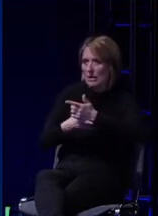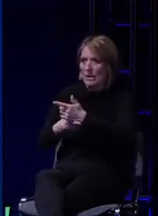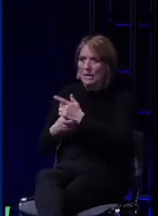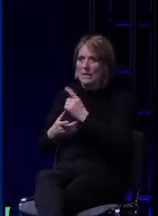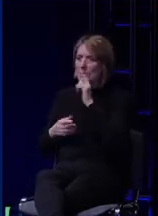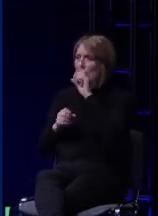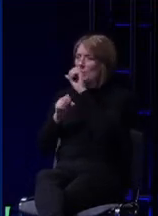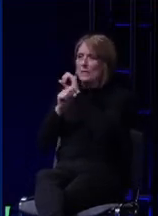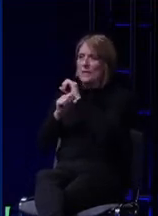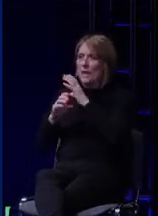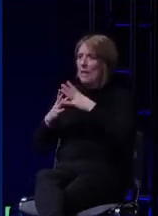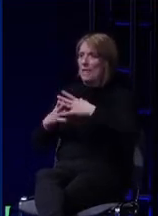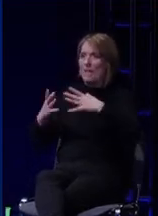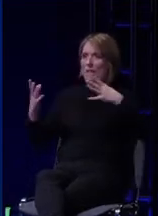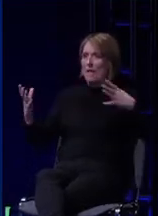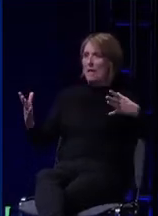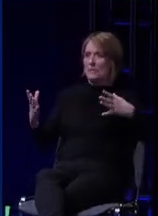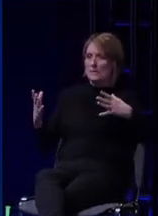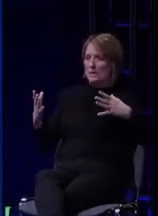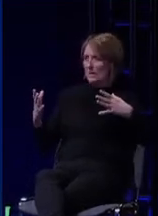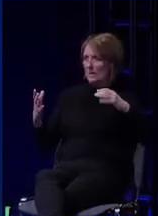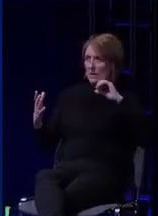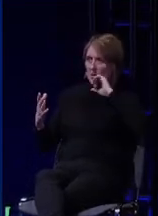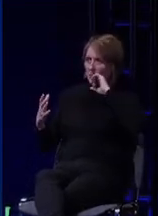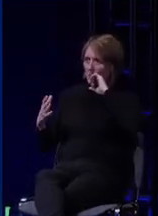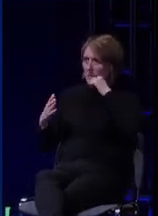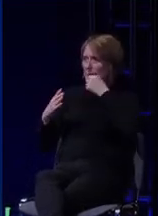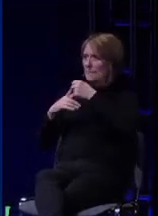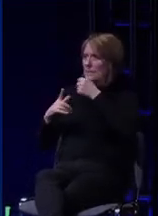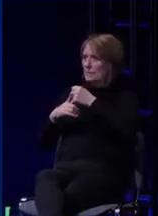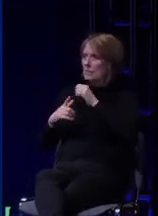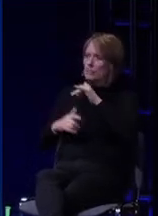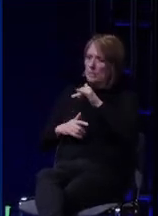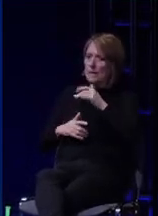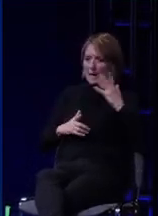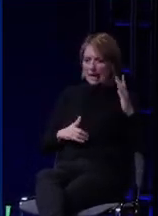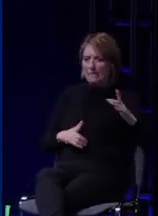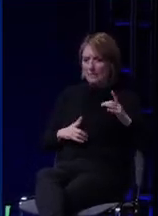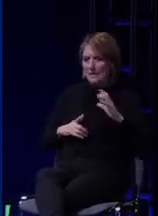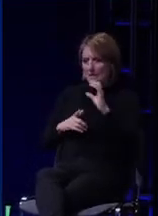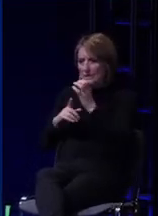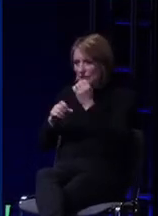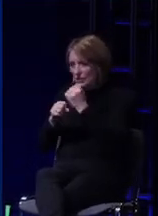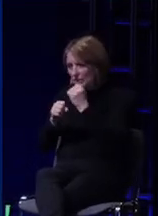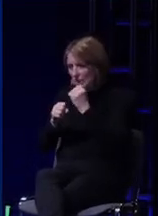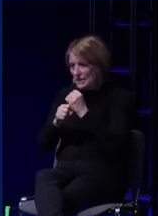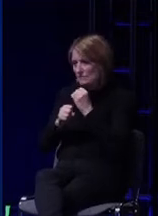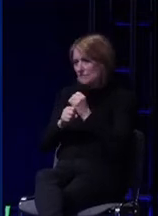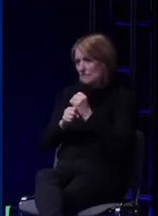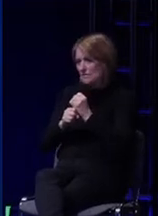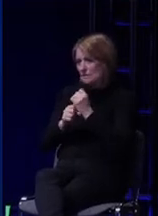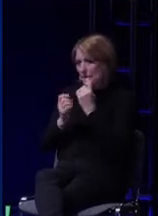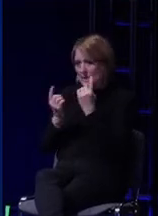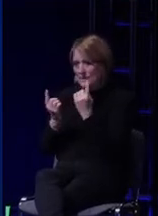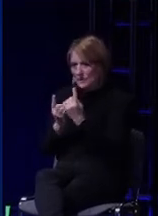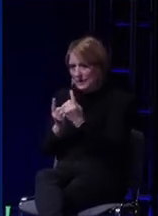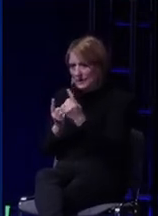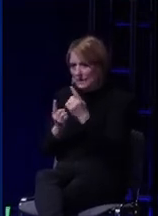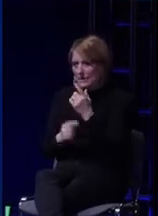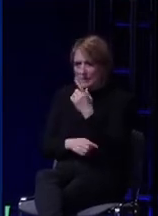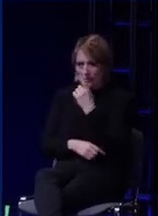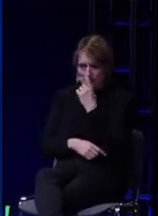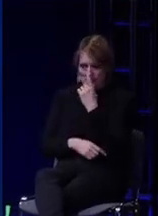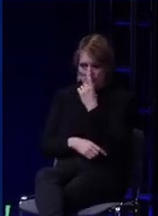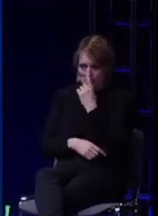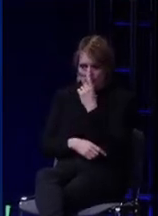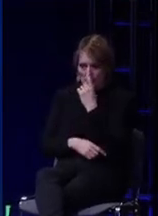that is going to somehow impact us down the line. We're going to have to probably be doing some full CG things. That stuff might be coming, you